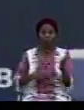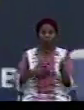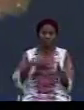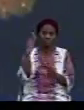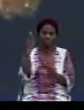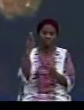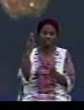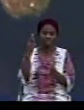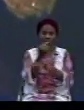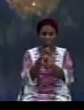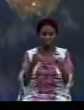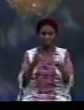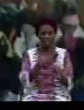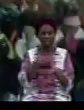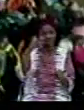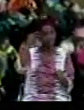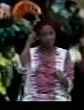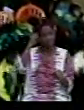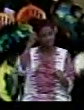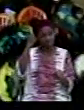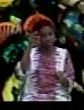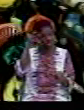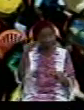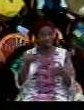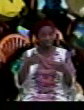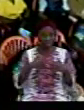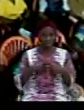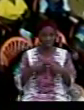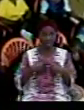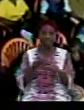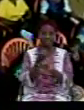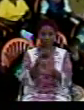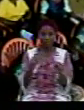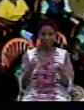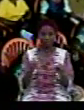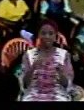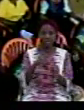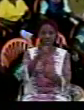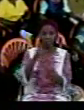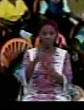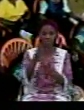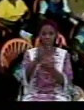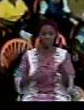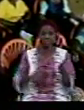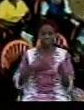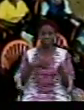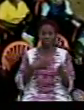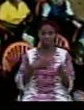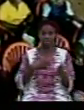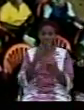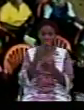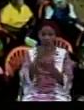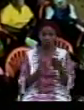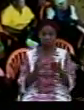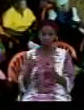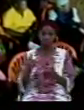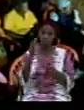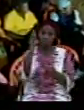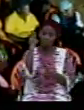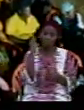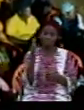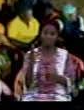when somebody preaches eternal life and he himself has eternal life. It's wonderful when